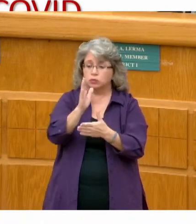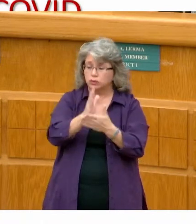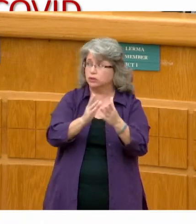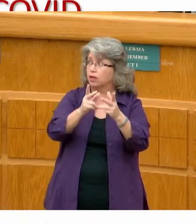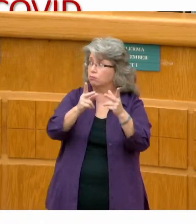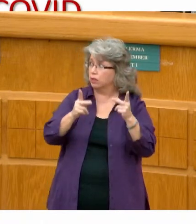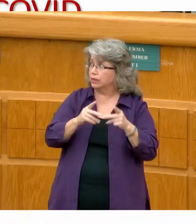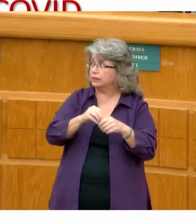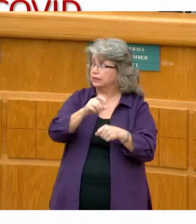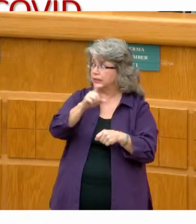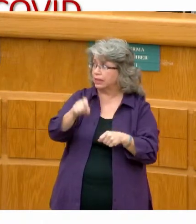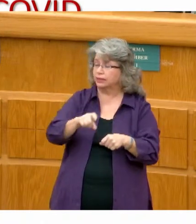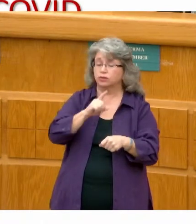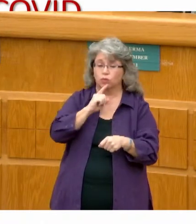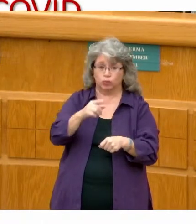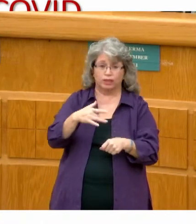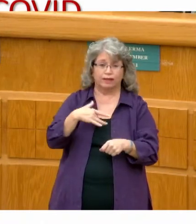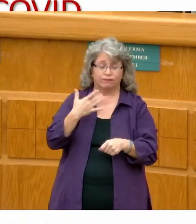in Texas.